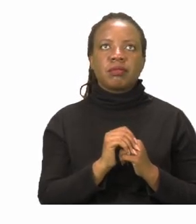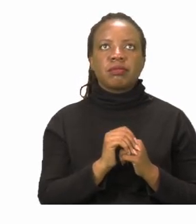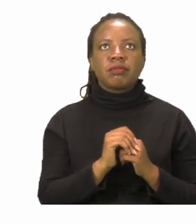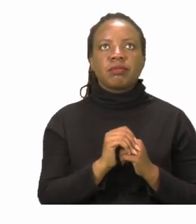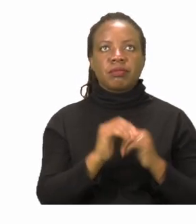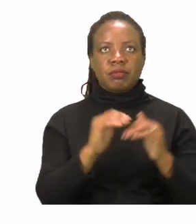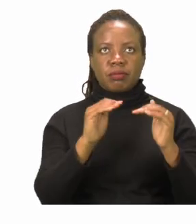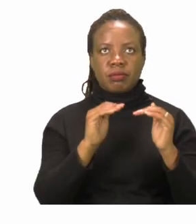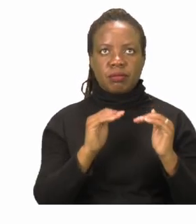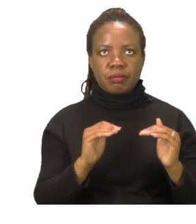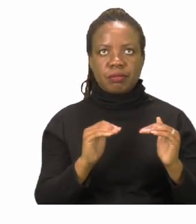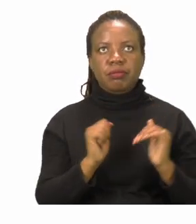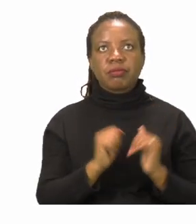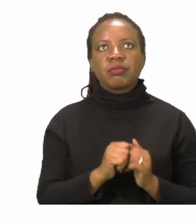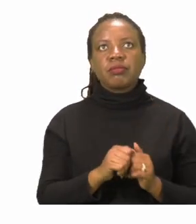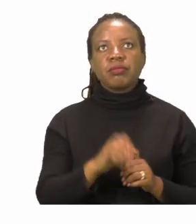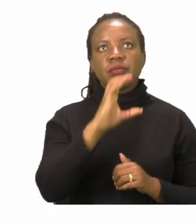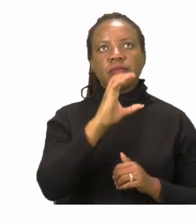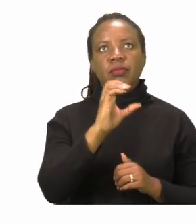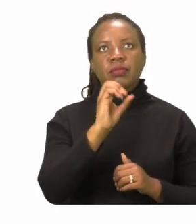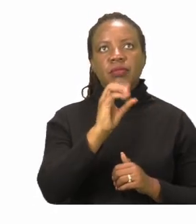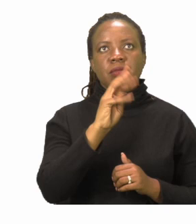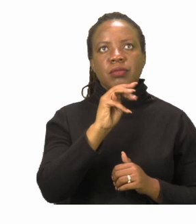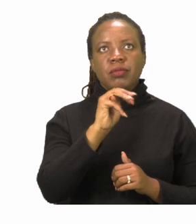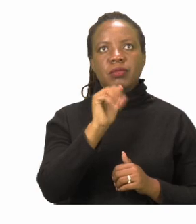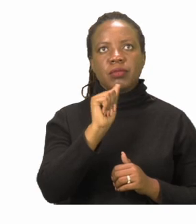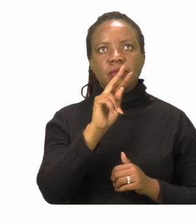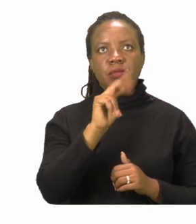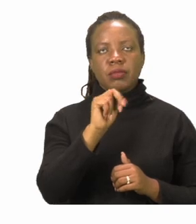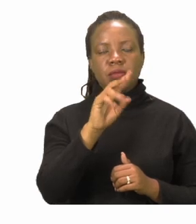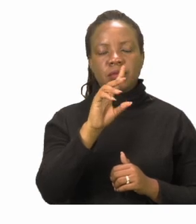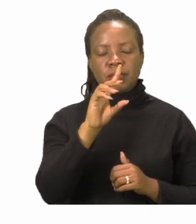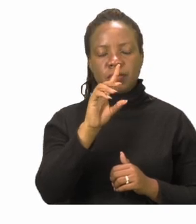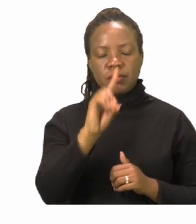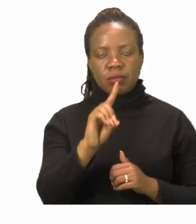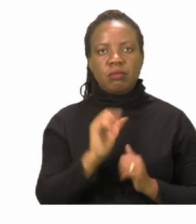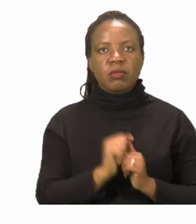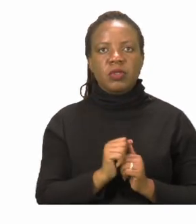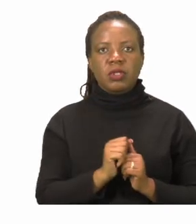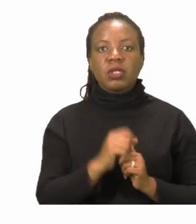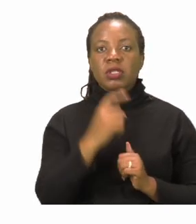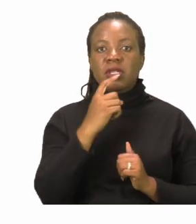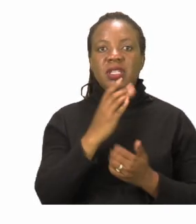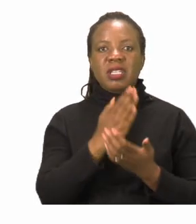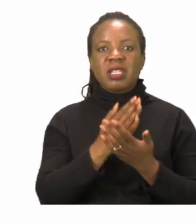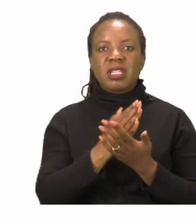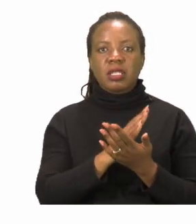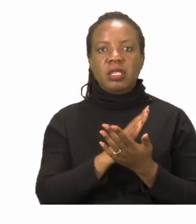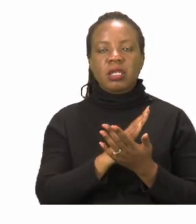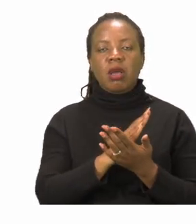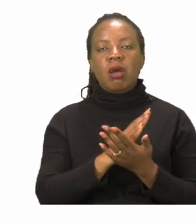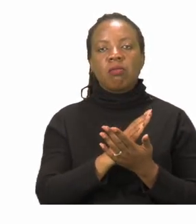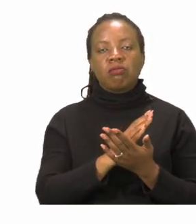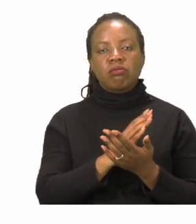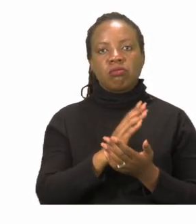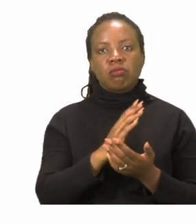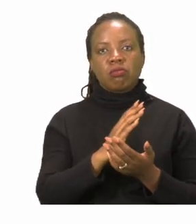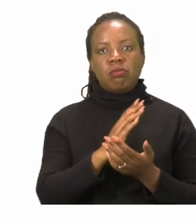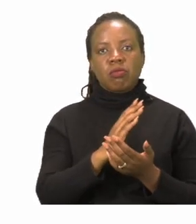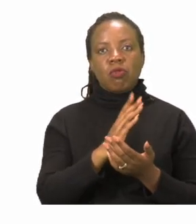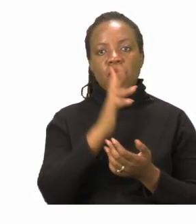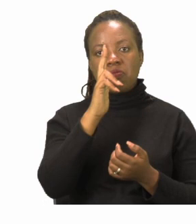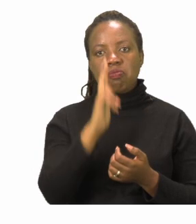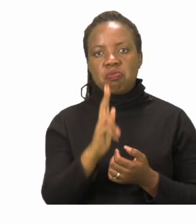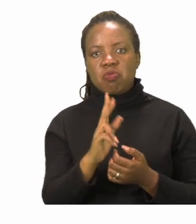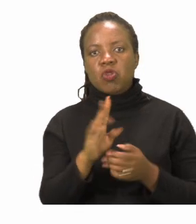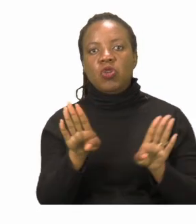sentence tells us someone is doing something. This one also ends with a full stop.